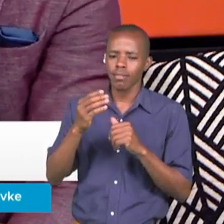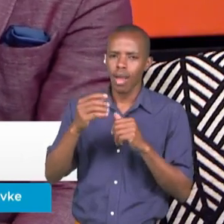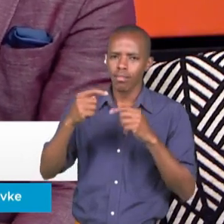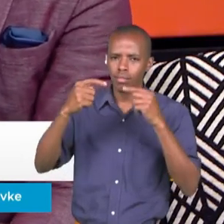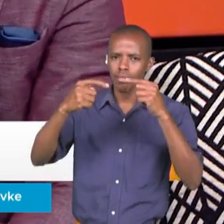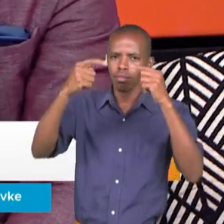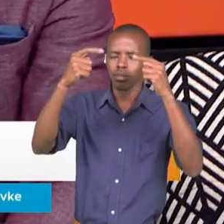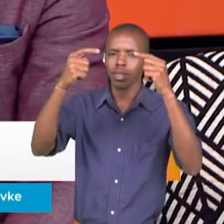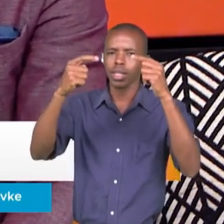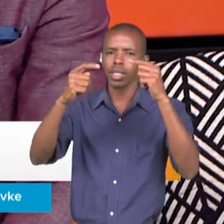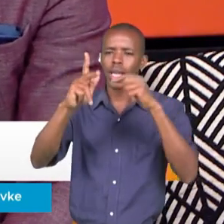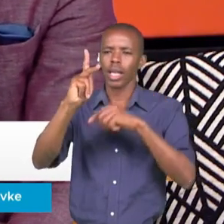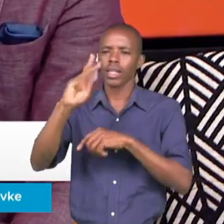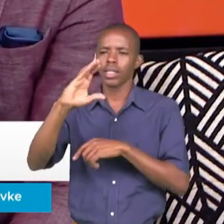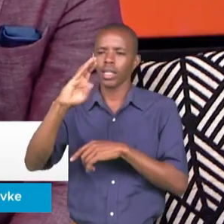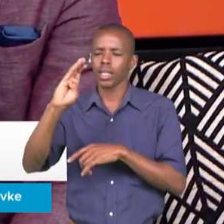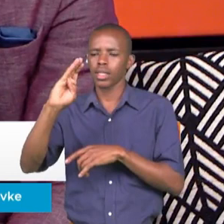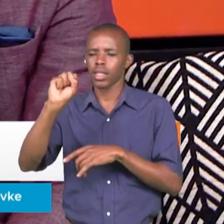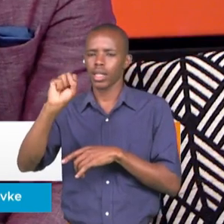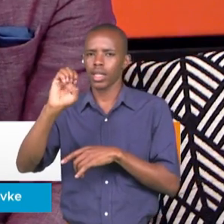now, even the KCSE it is,